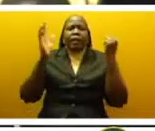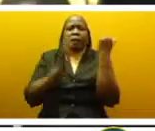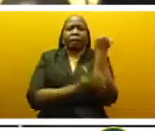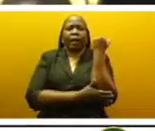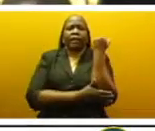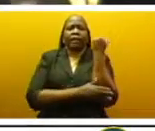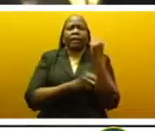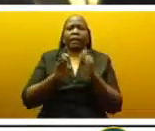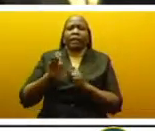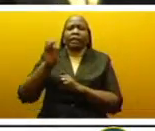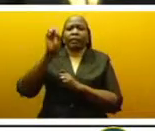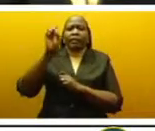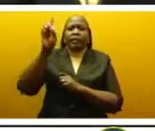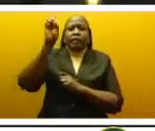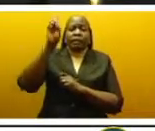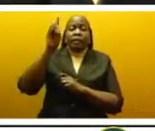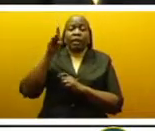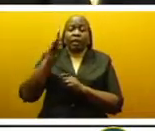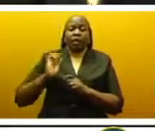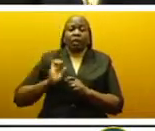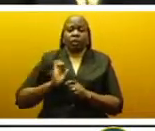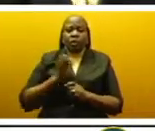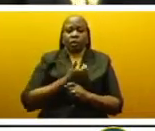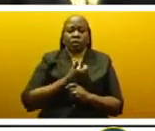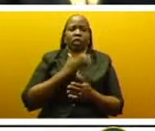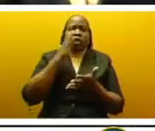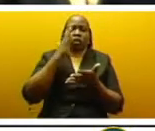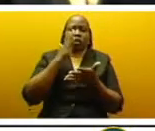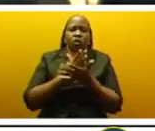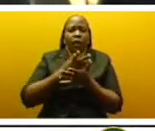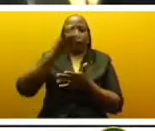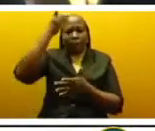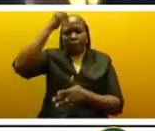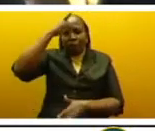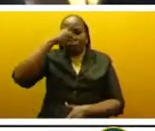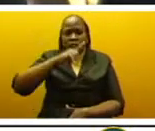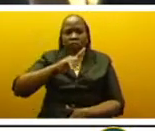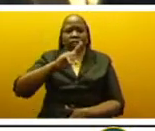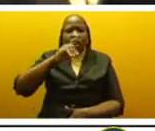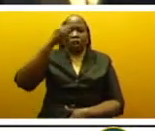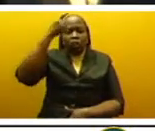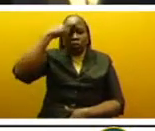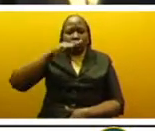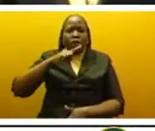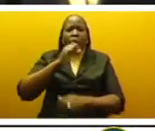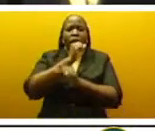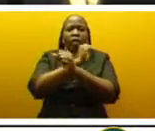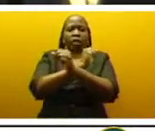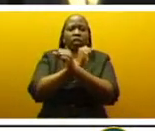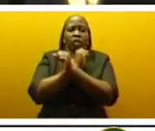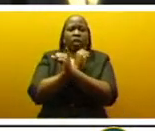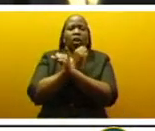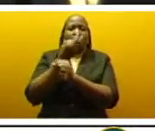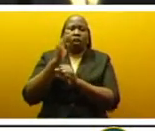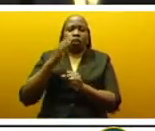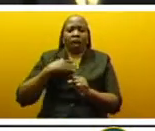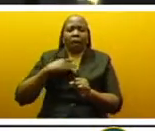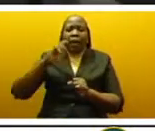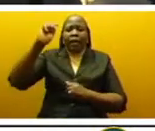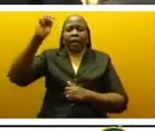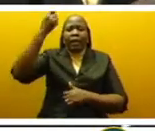an insurance policy for the protection of the sovereignty of the people. And if you look at